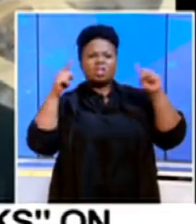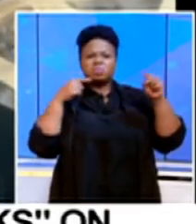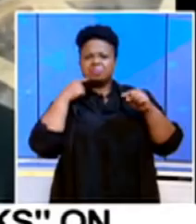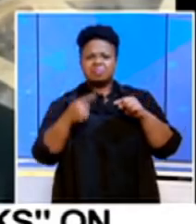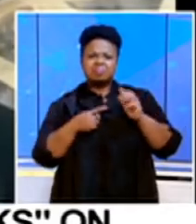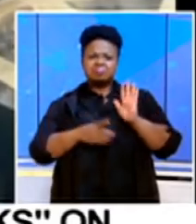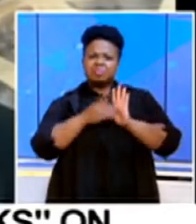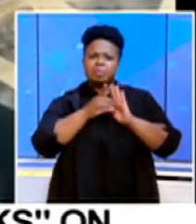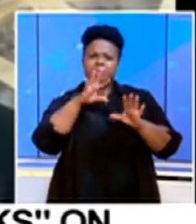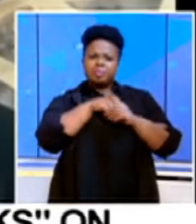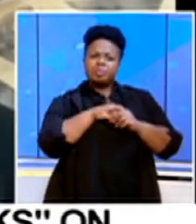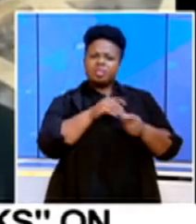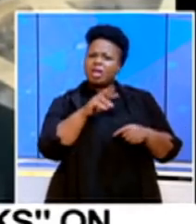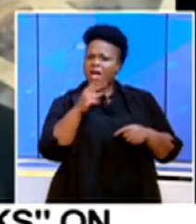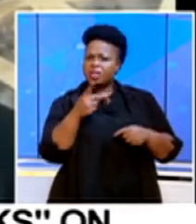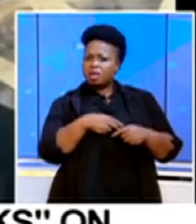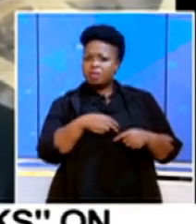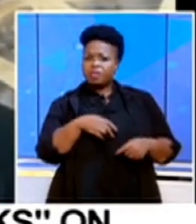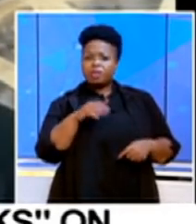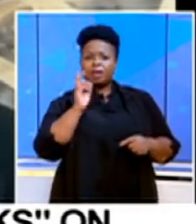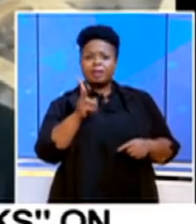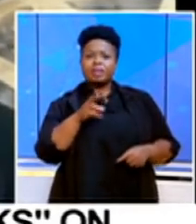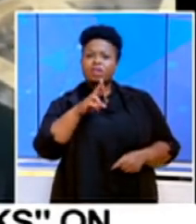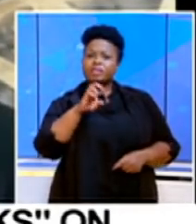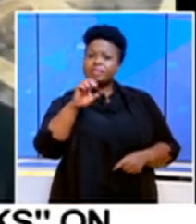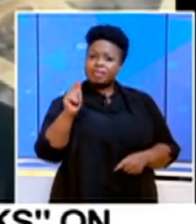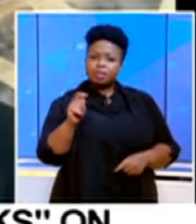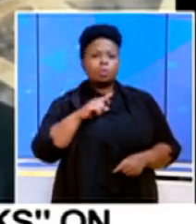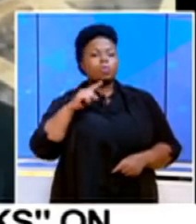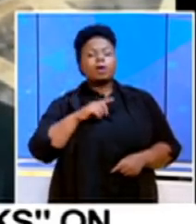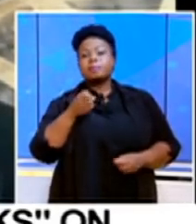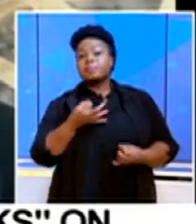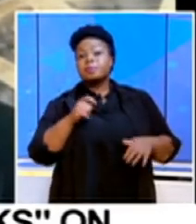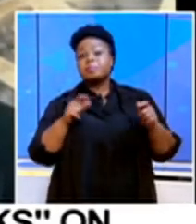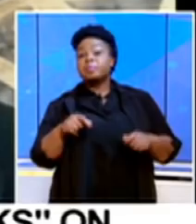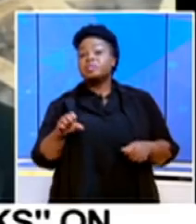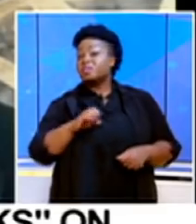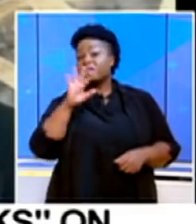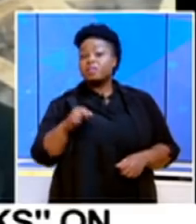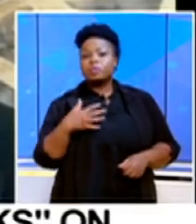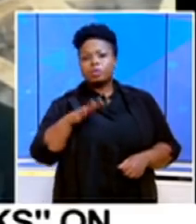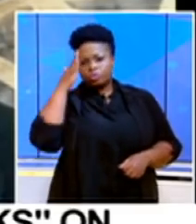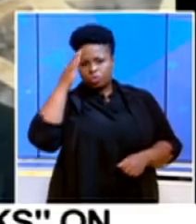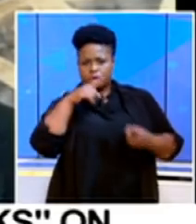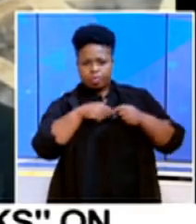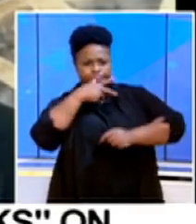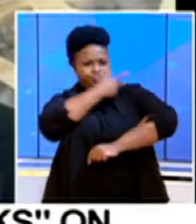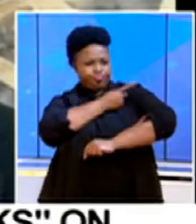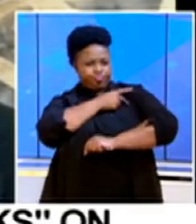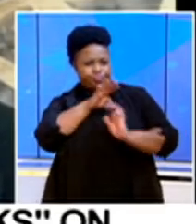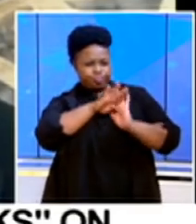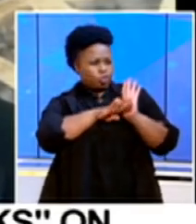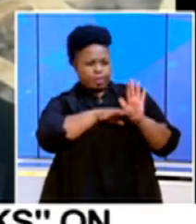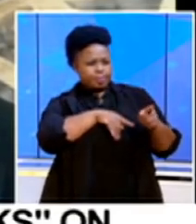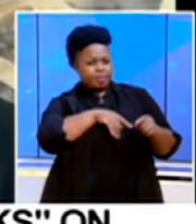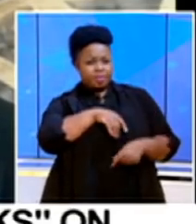in the party. Anything around that? Also the RET, and most South Africans wanted to know about the vaccine rollout program